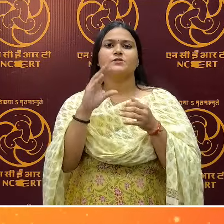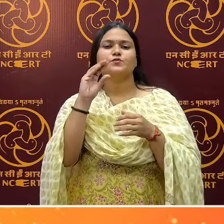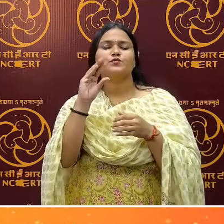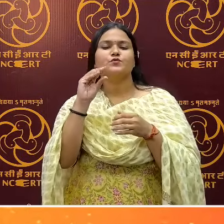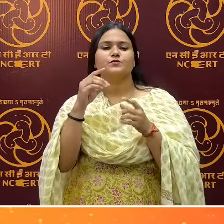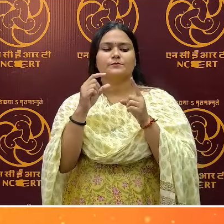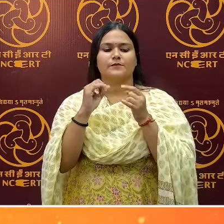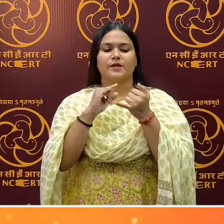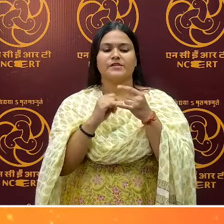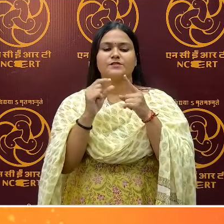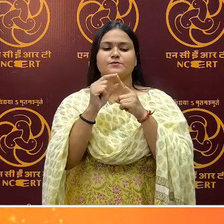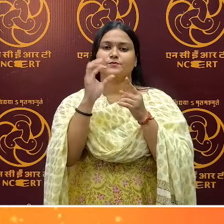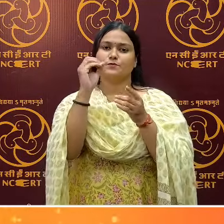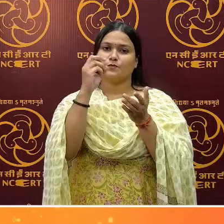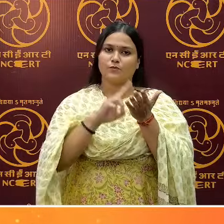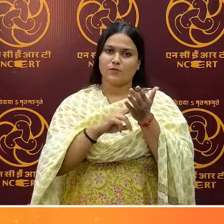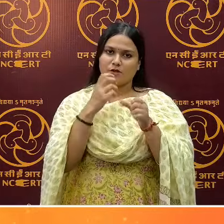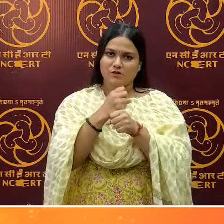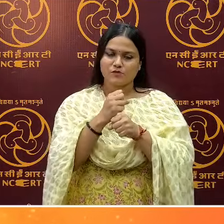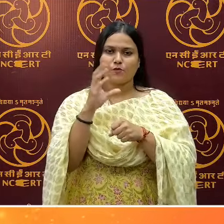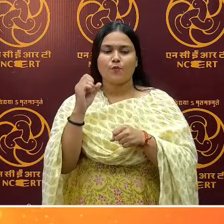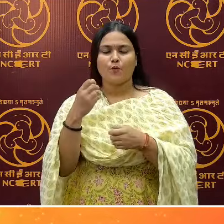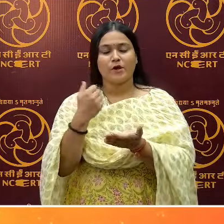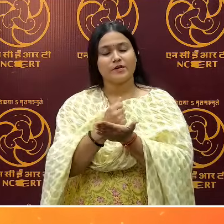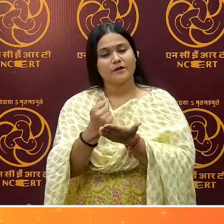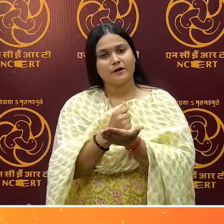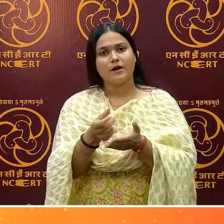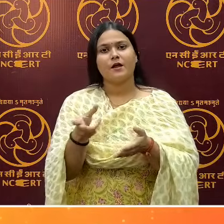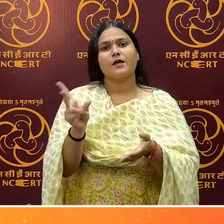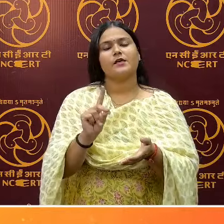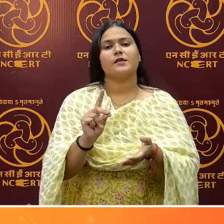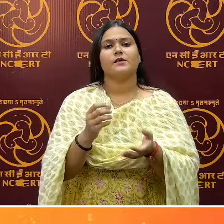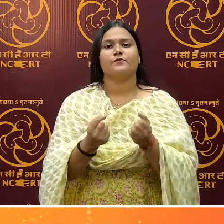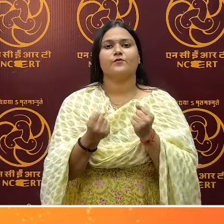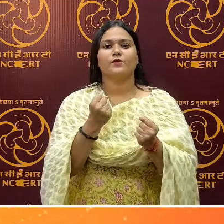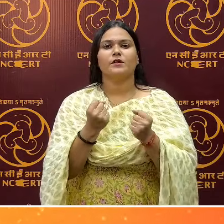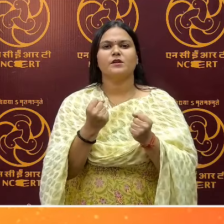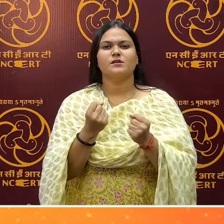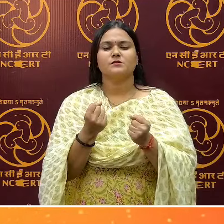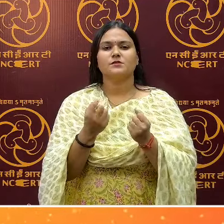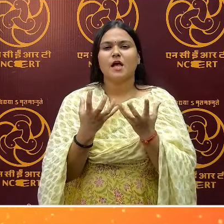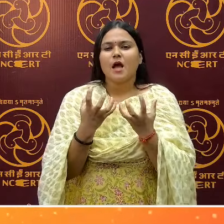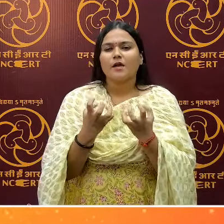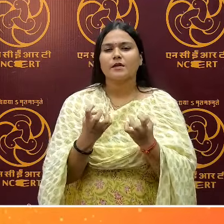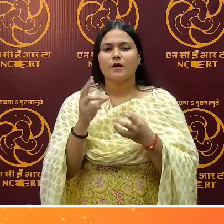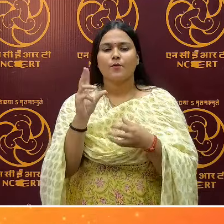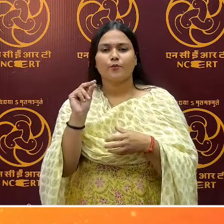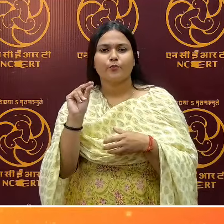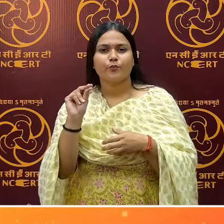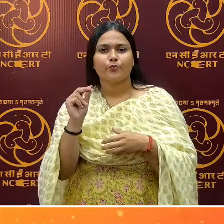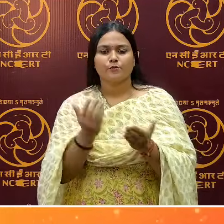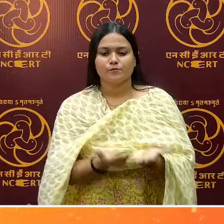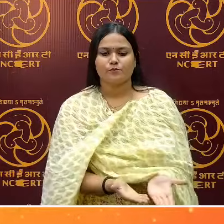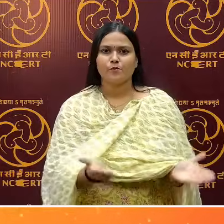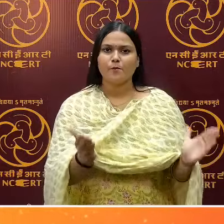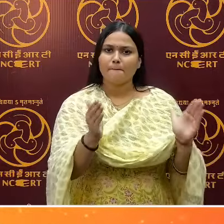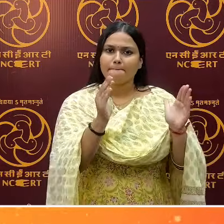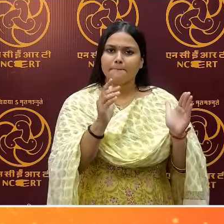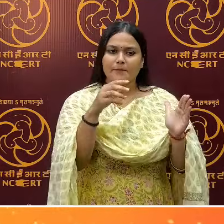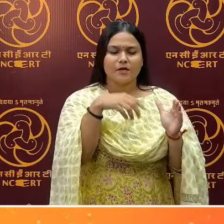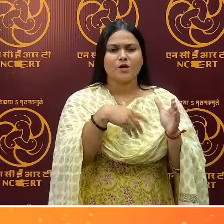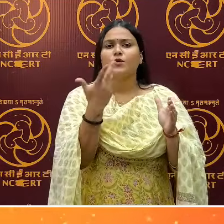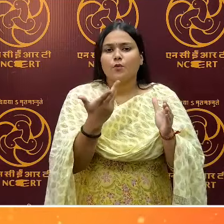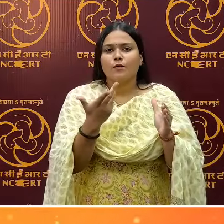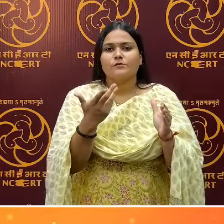home and try this activity with it. So put the dry sponge in a bucket or a glass